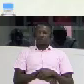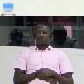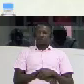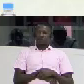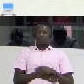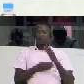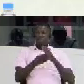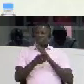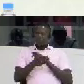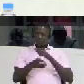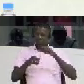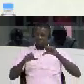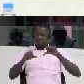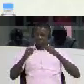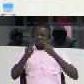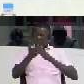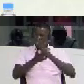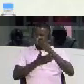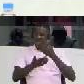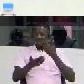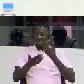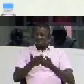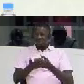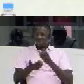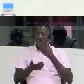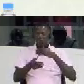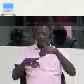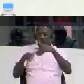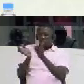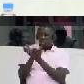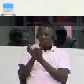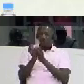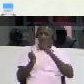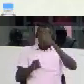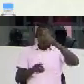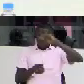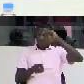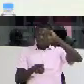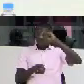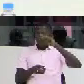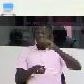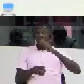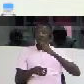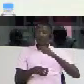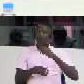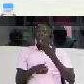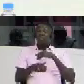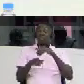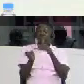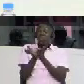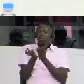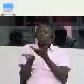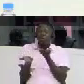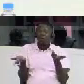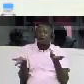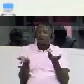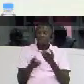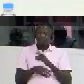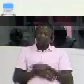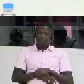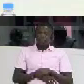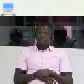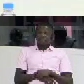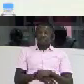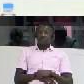continue, kindly tell us what unit of the police force you were enlisted with at that point. balaa ngaa eggali bi nga jeexalee njàngi police